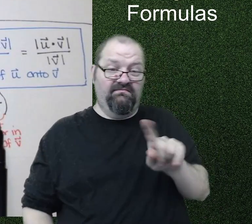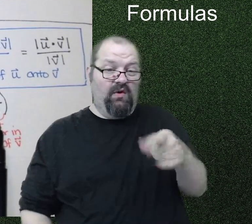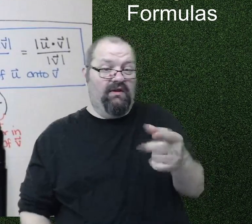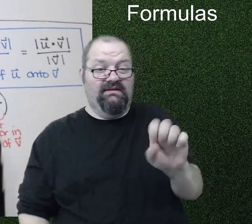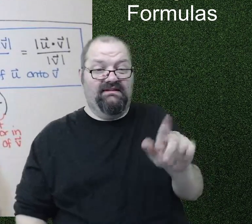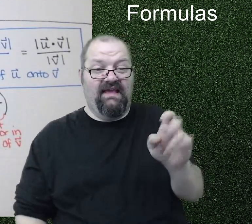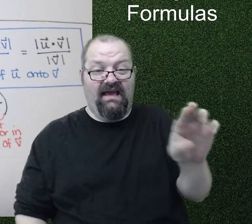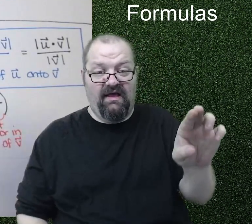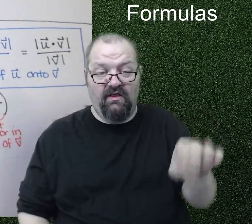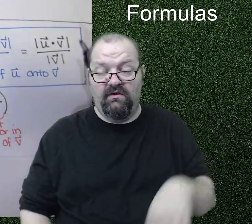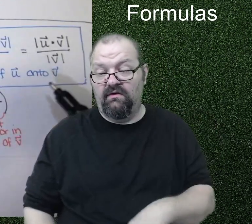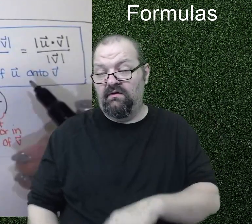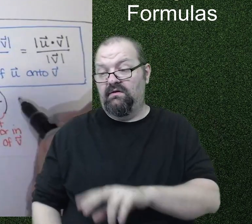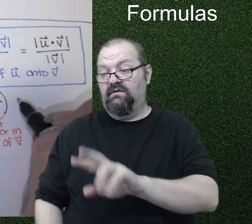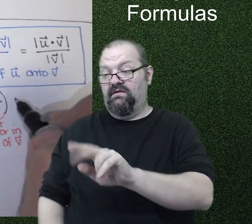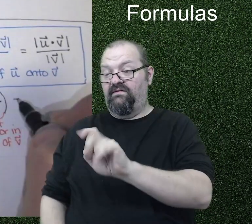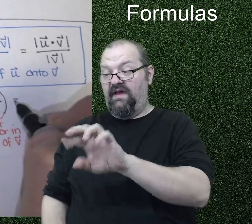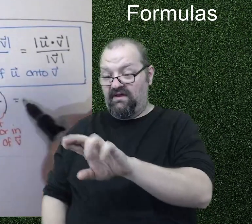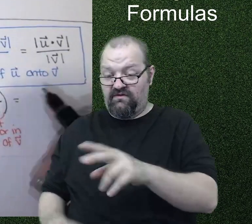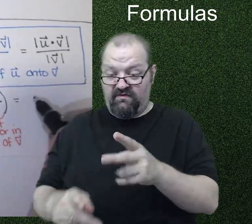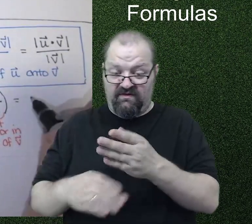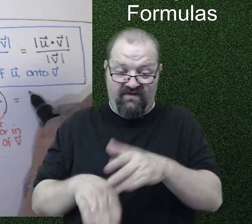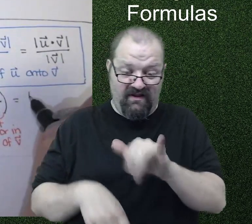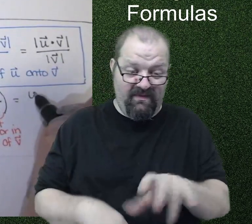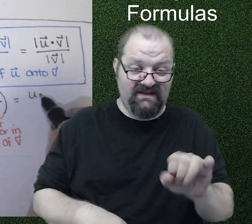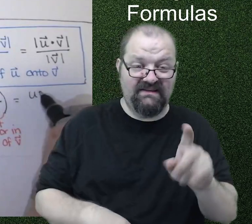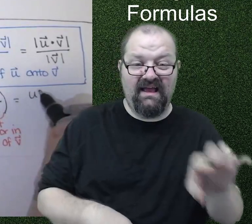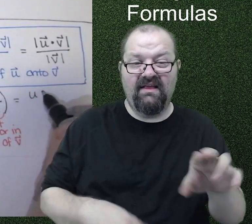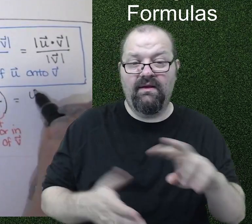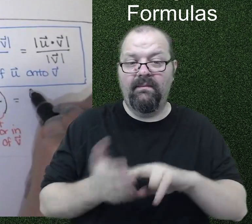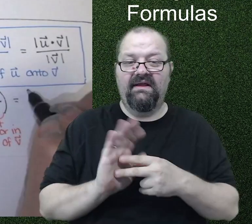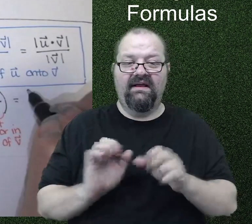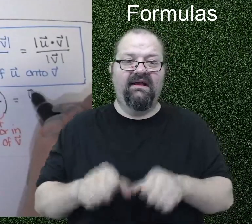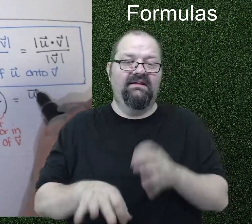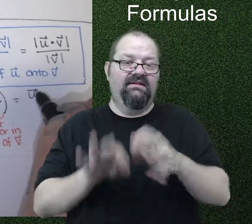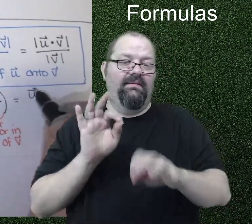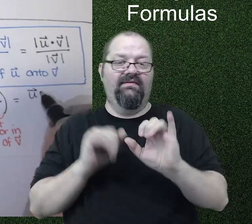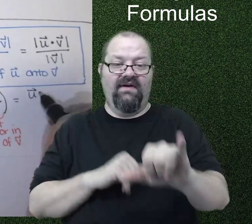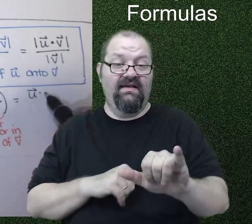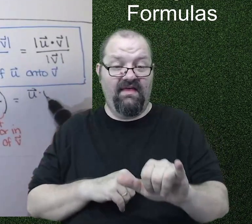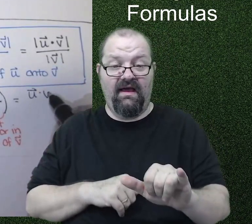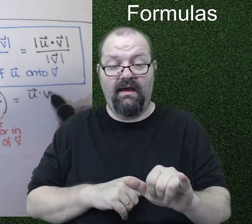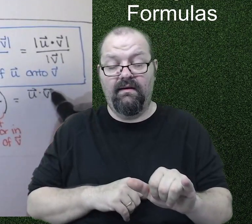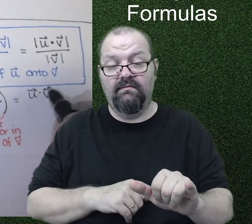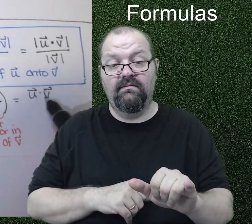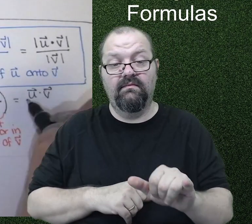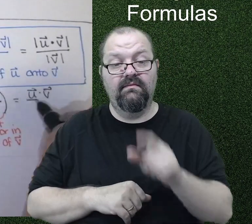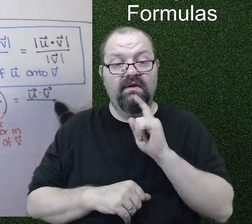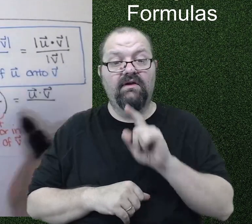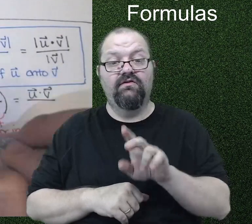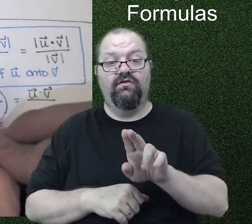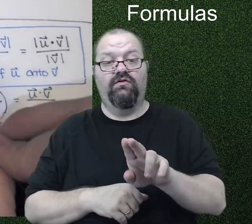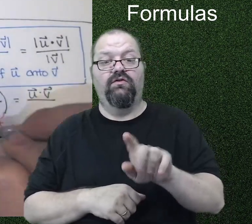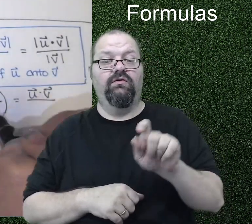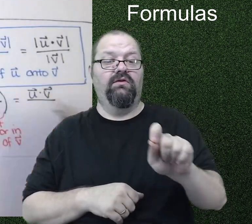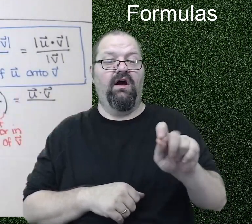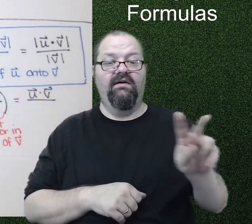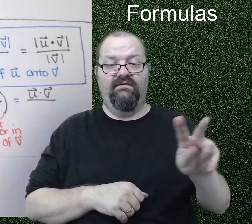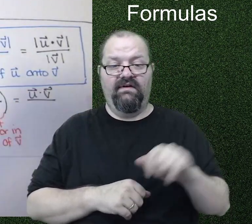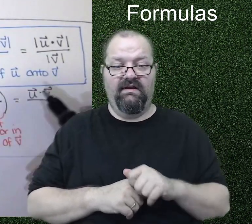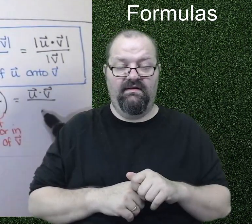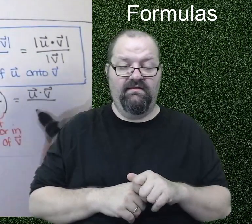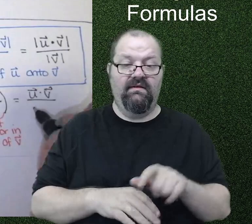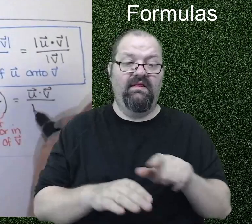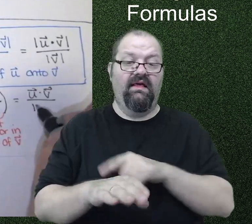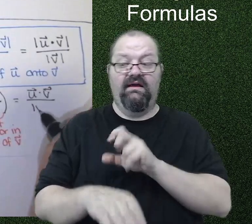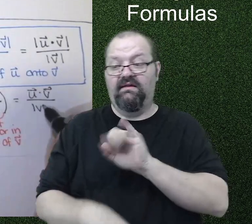vector divided by a scalar. So I can simplify this. This is u dotted with v. Length of v times